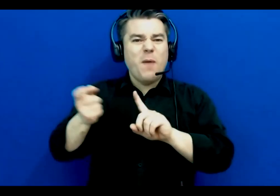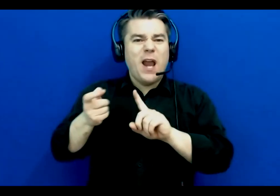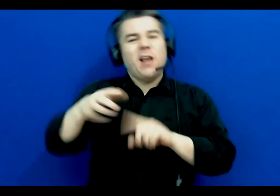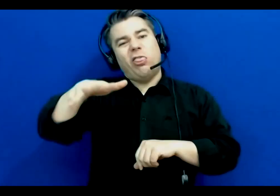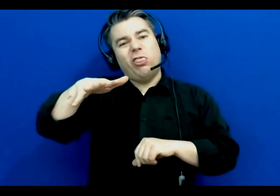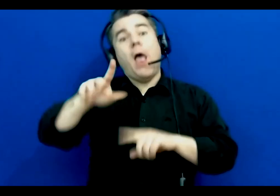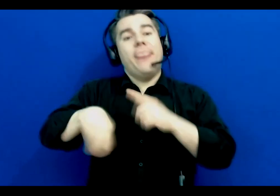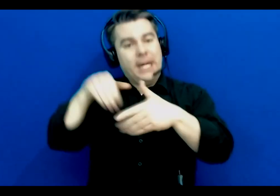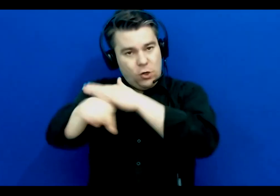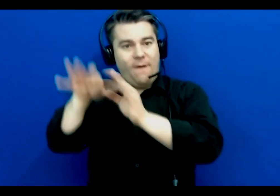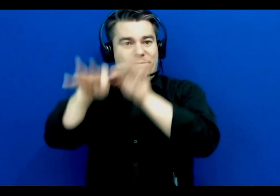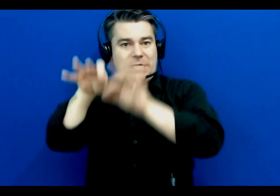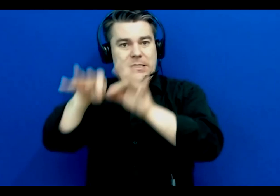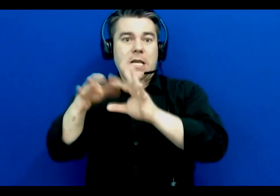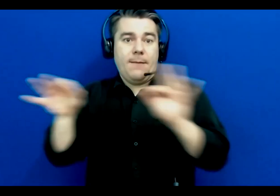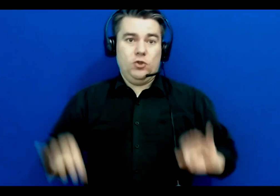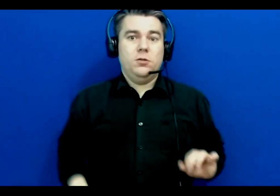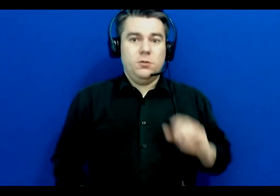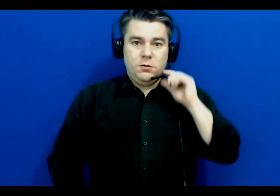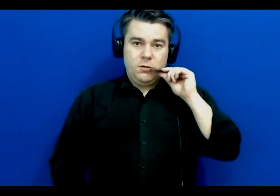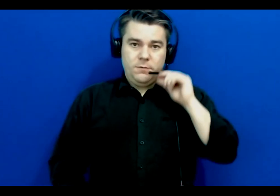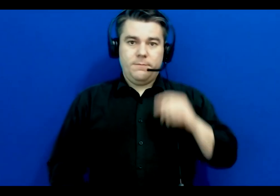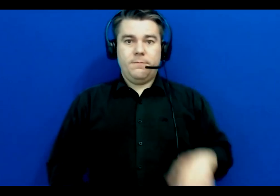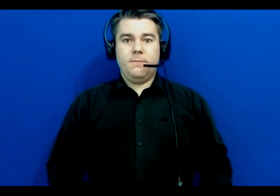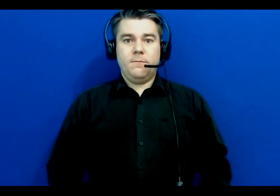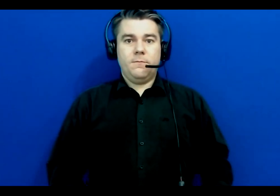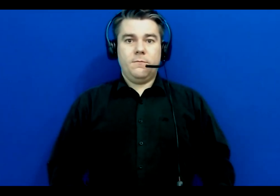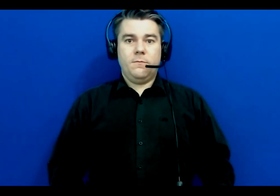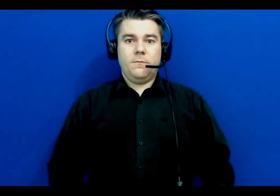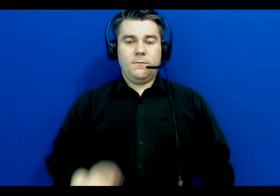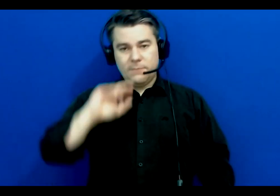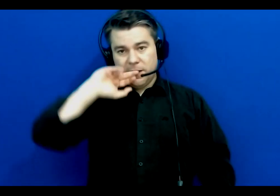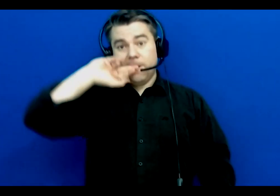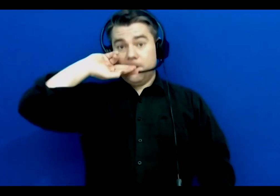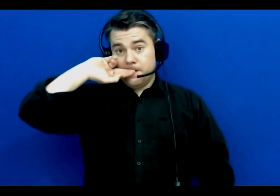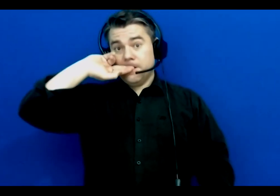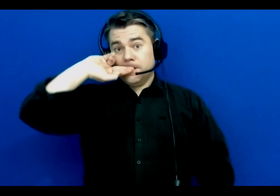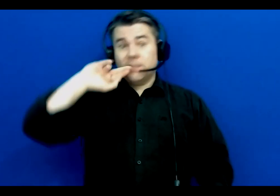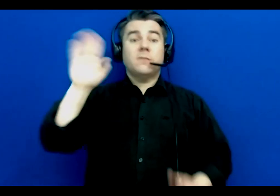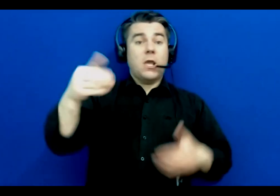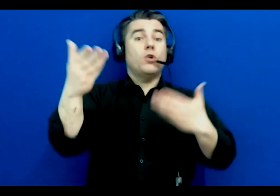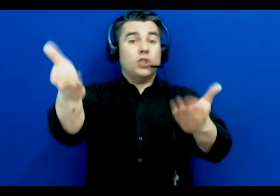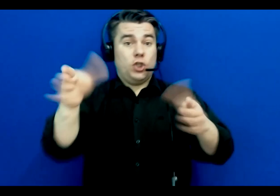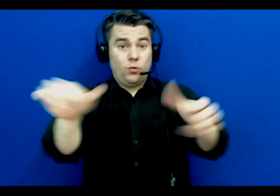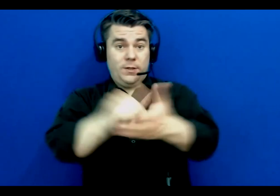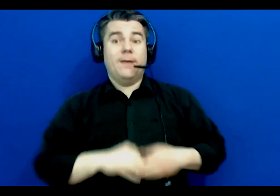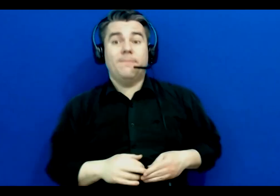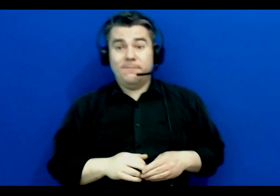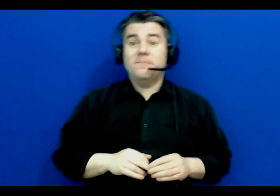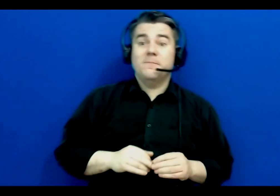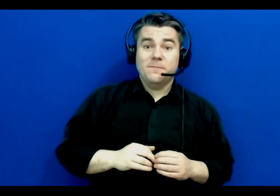Oh, I see. Okay. Okay. Yes. So I would suggest doing that.